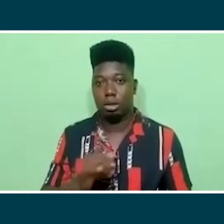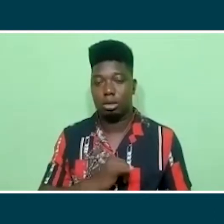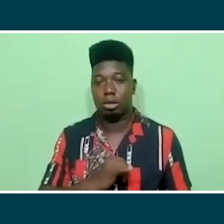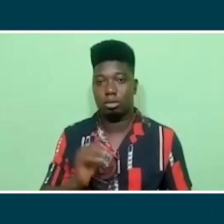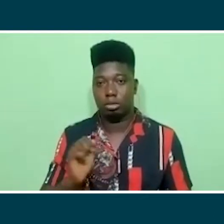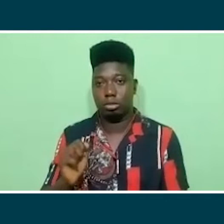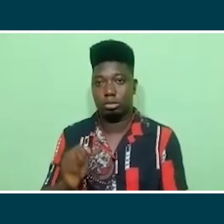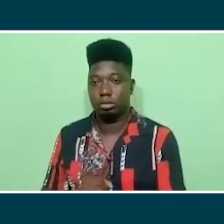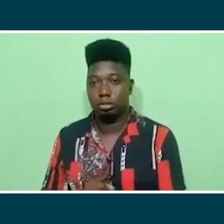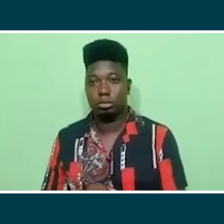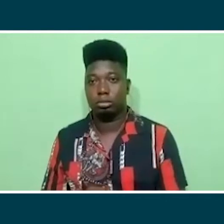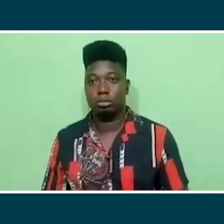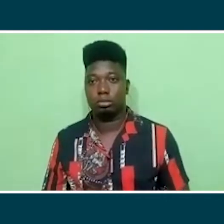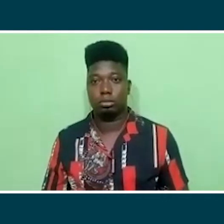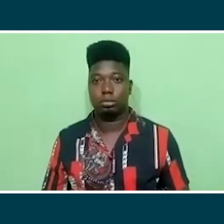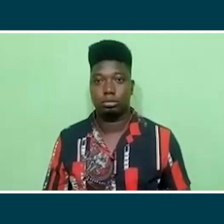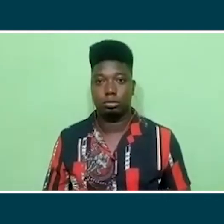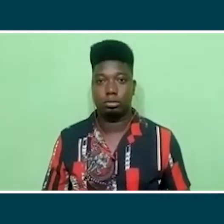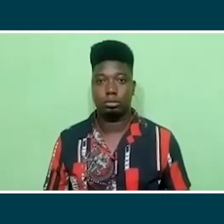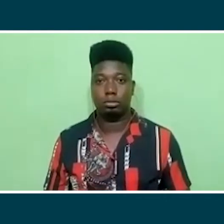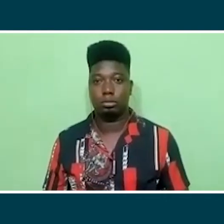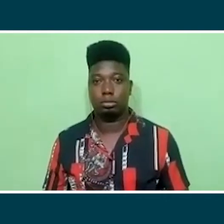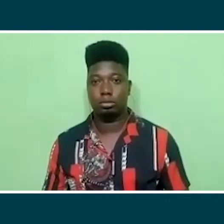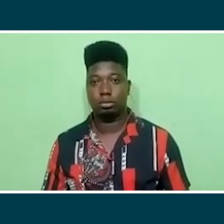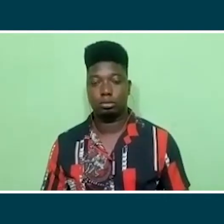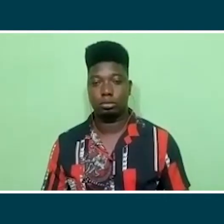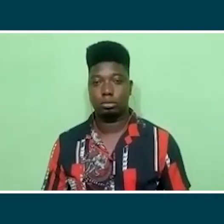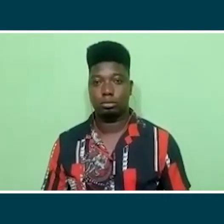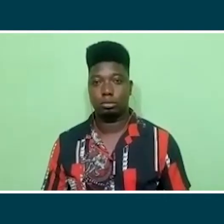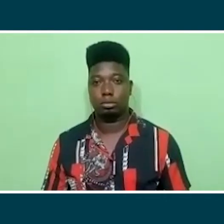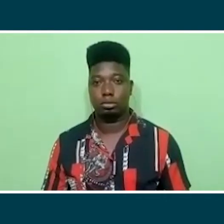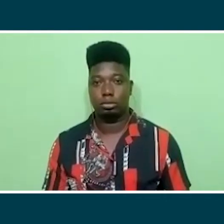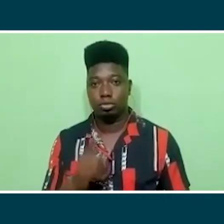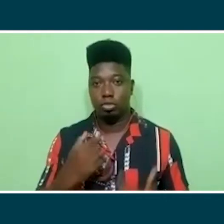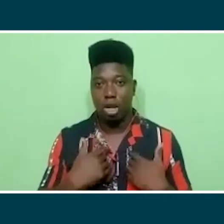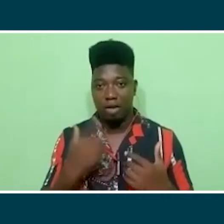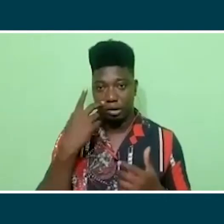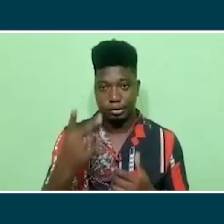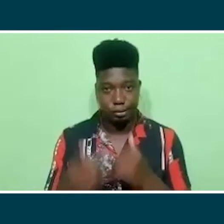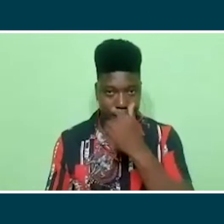her, right? Jane, is that her name? Yeah. If you haven't seen it, no spoilers, but